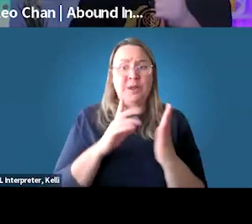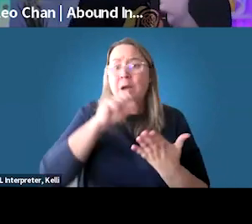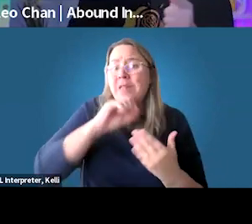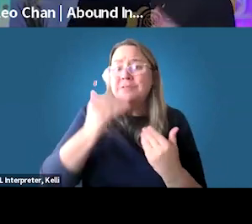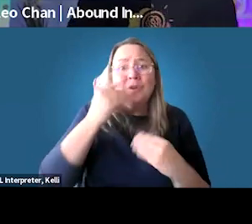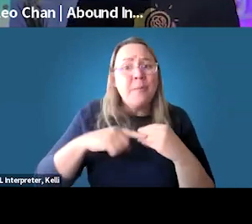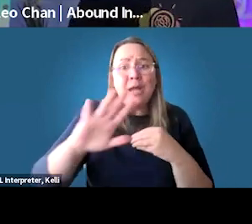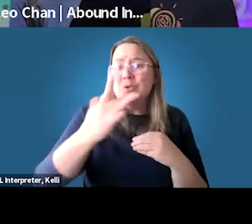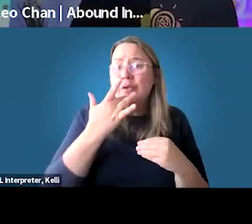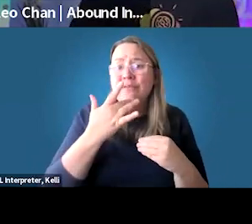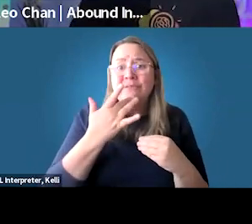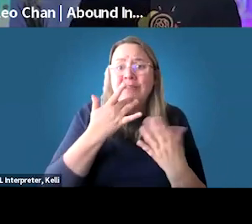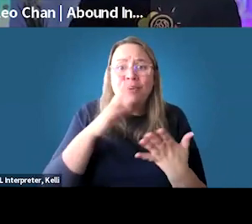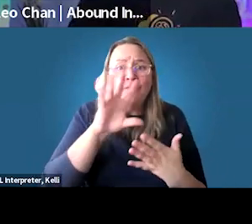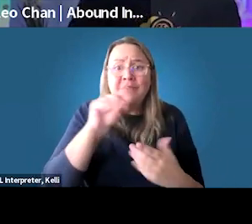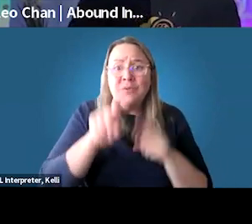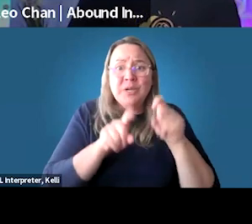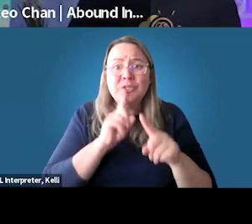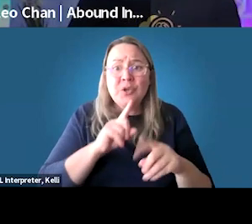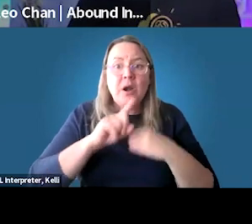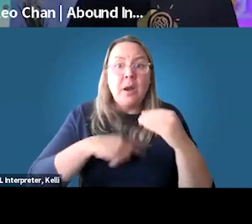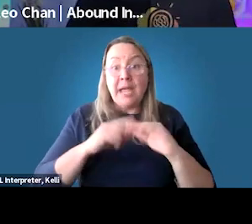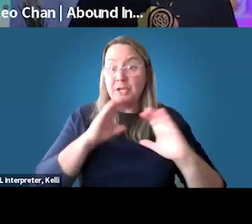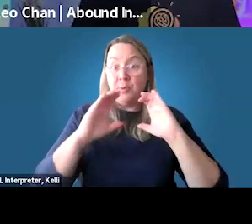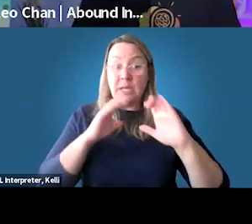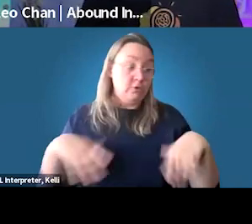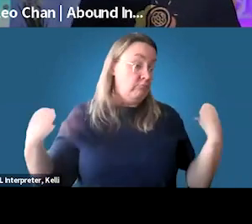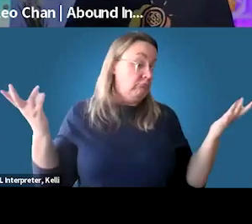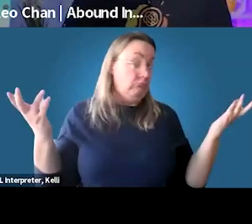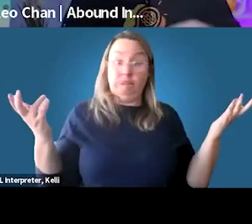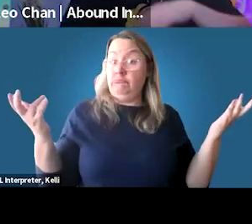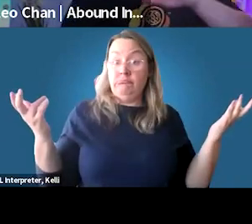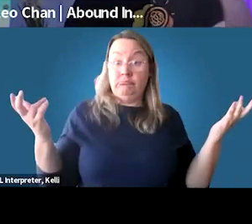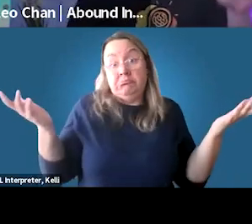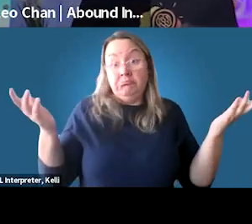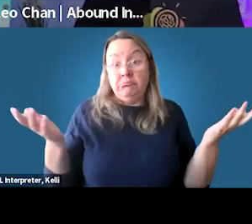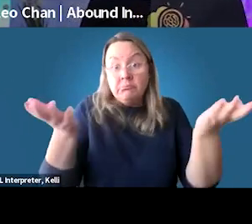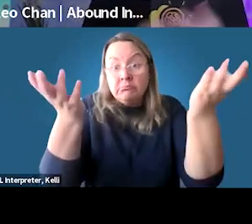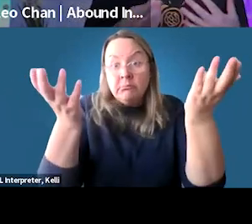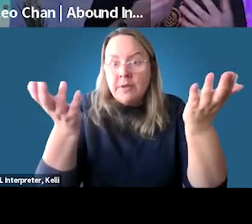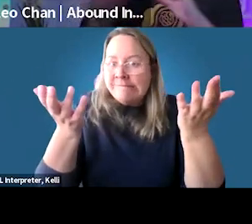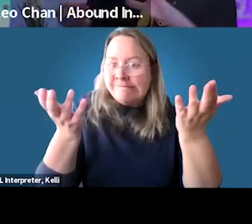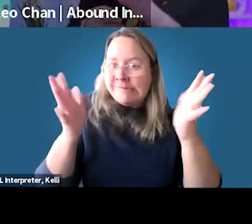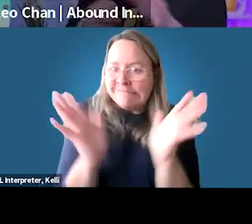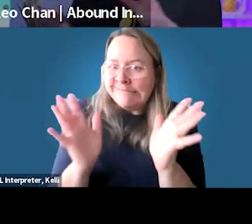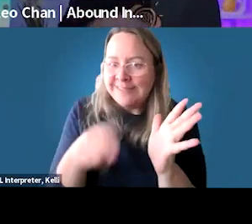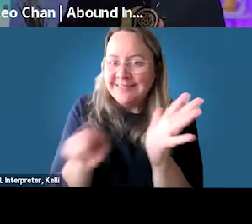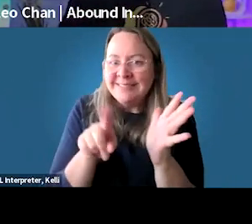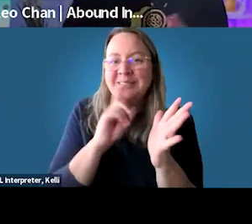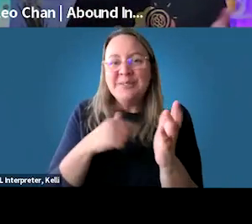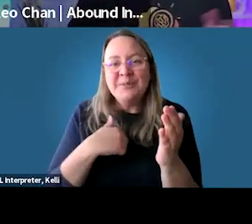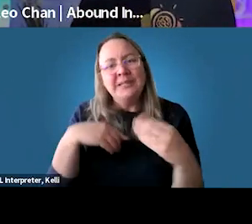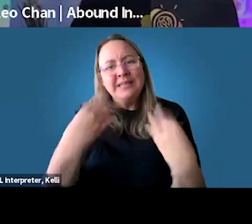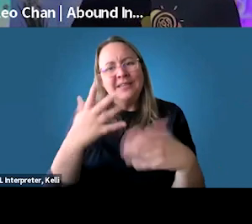know what your 50 questions are about communication. Okay. and you're going to push yourself. I would encourage you to probably